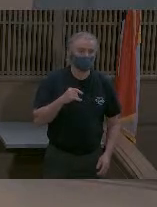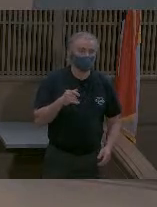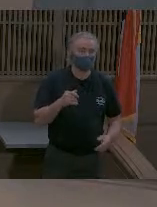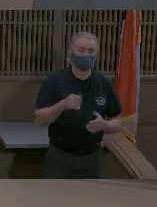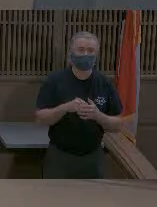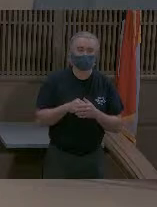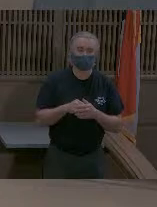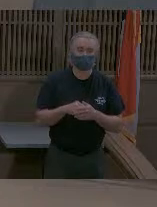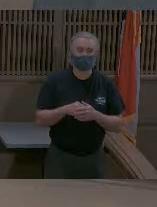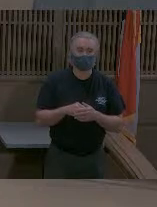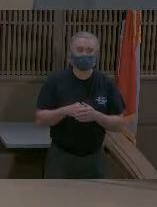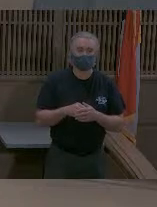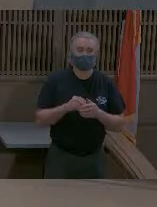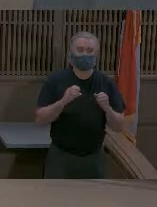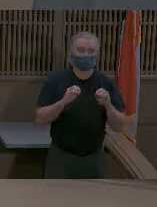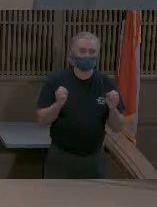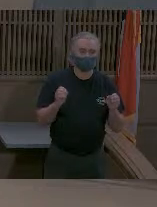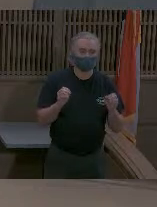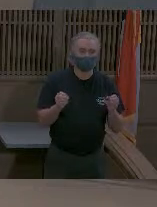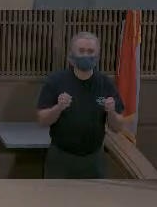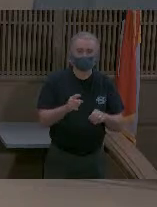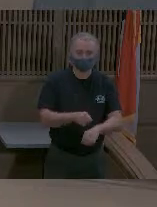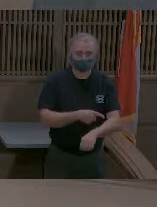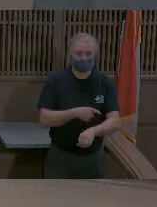pleasant as can be. There's no long waits.